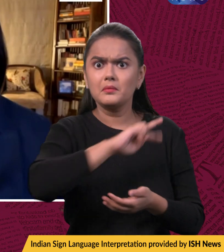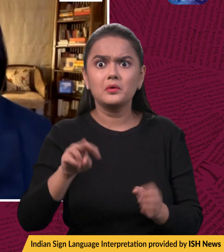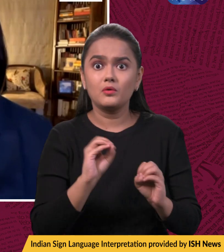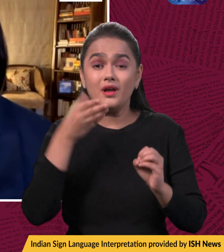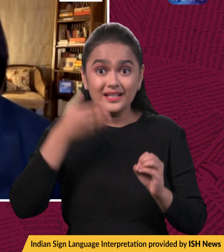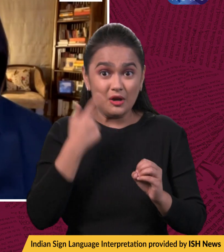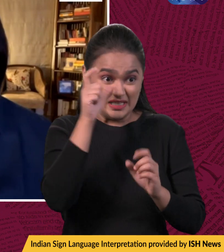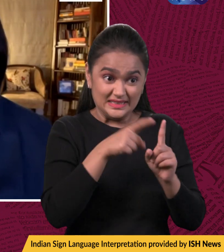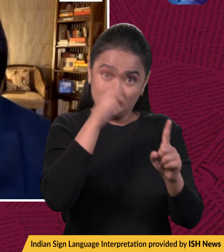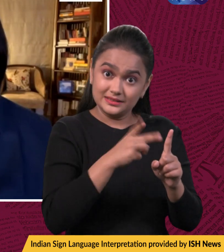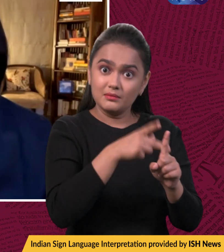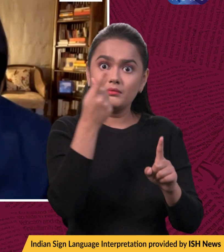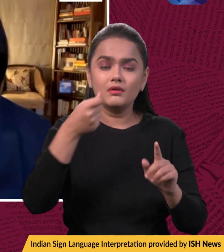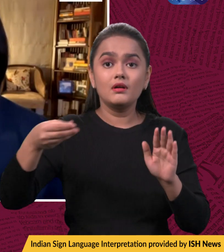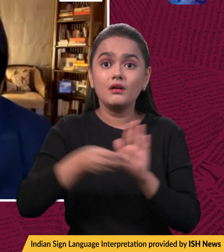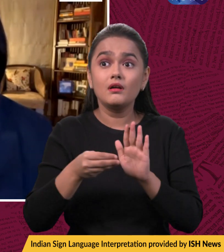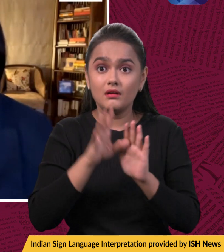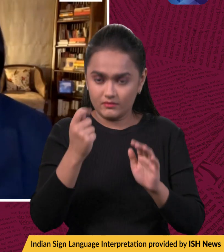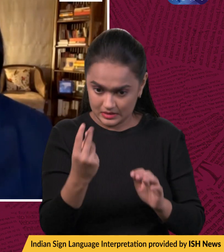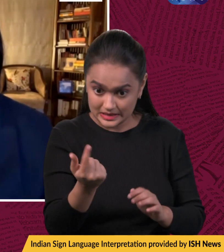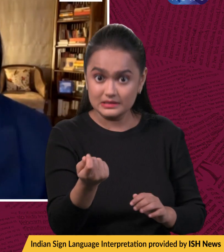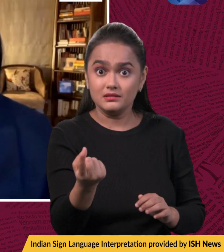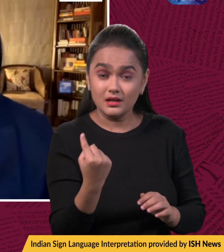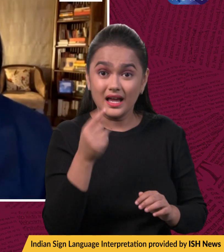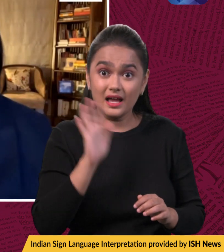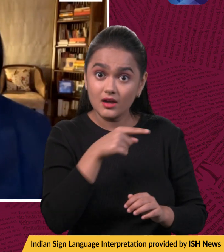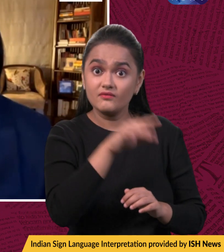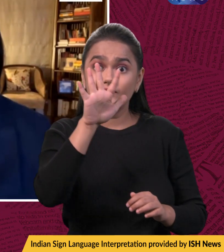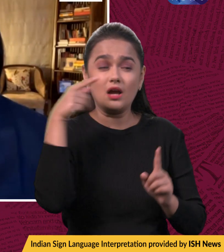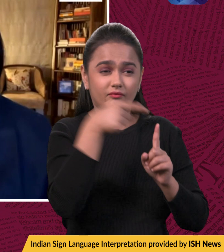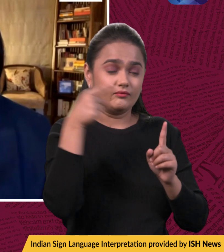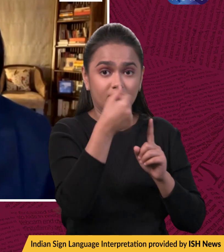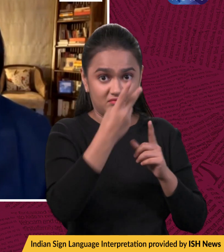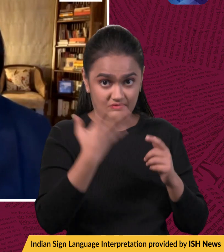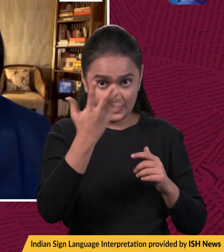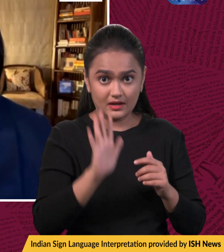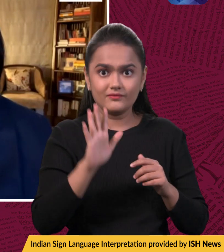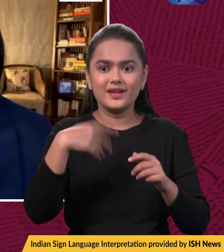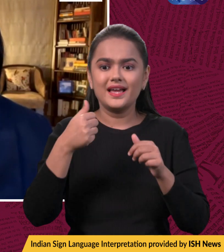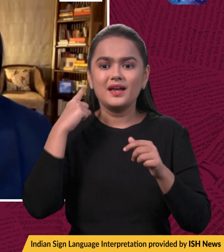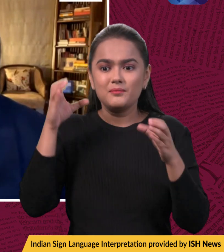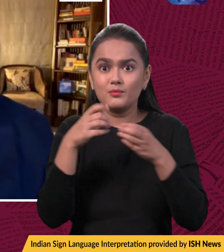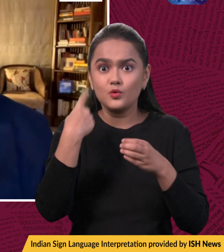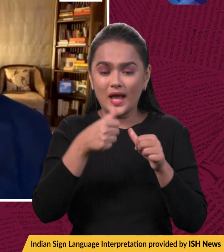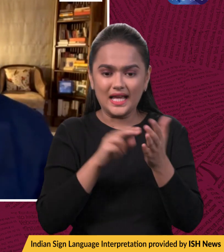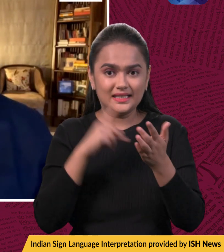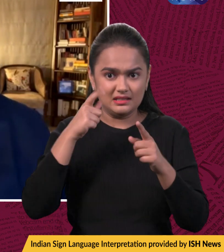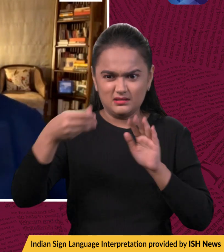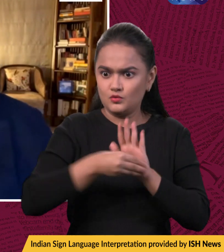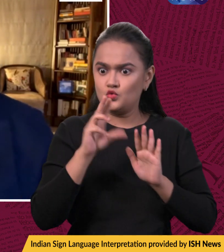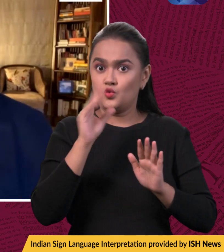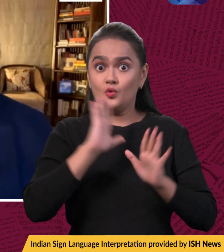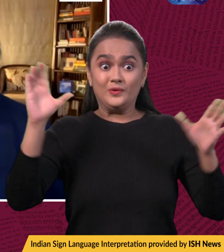there are 5 cases of extortion pending against him. There is the Anti-Corruption Bureau, which has also started 2 open inquiries against